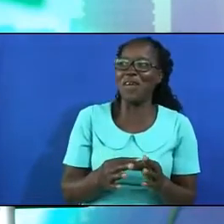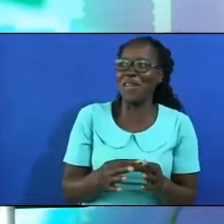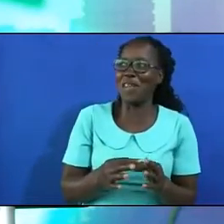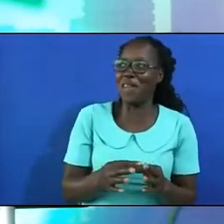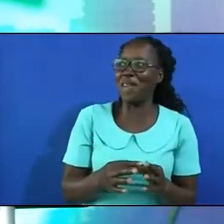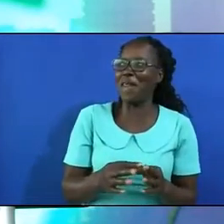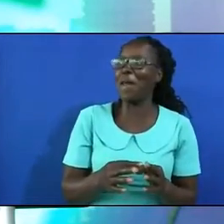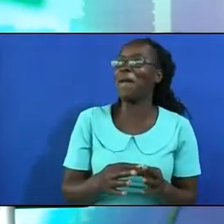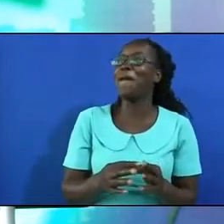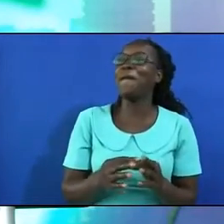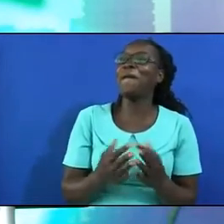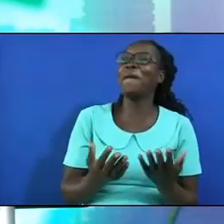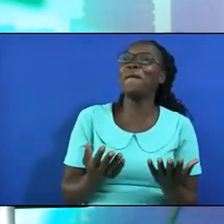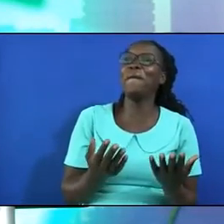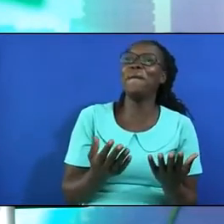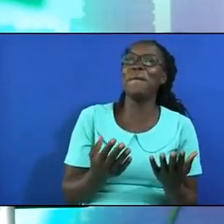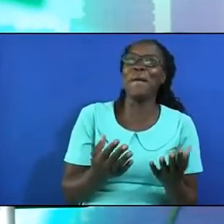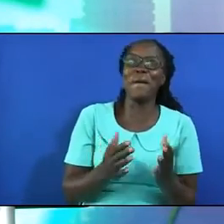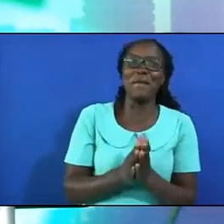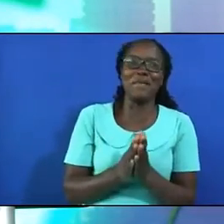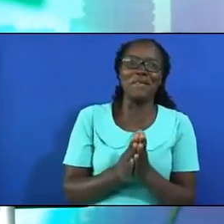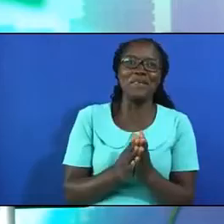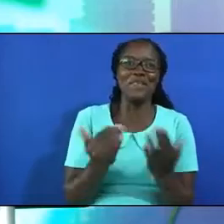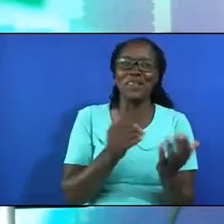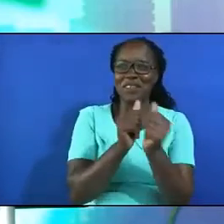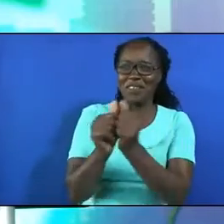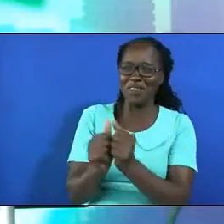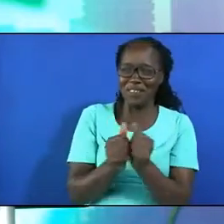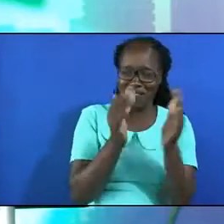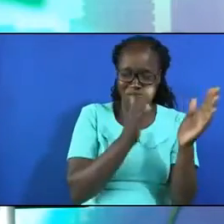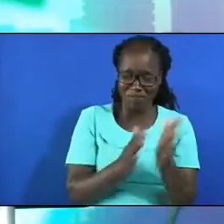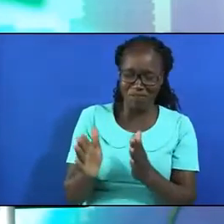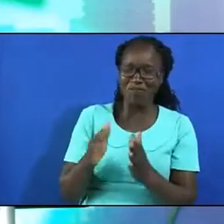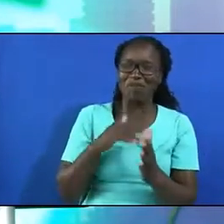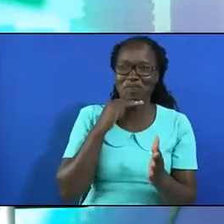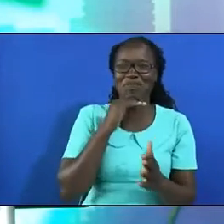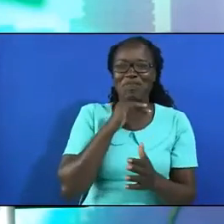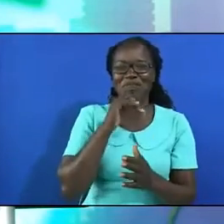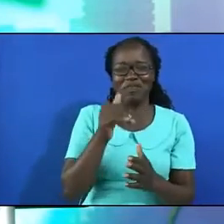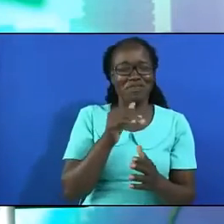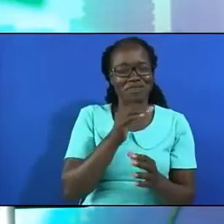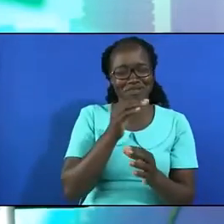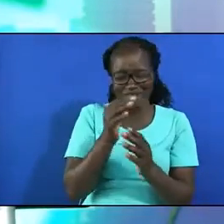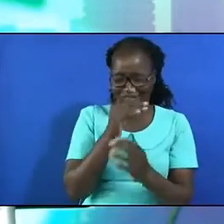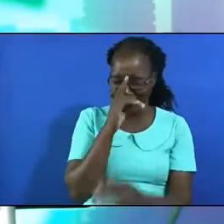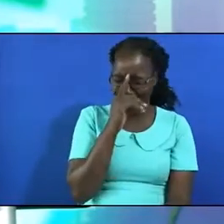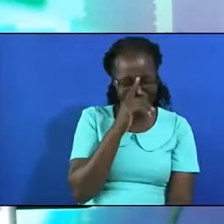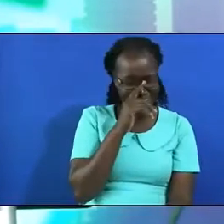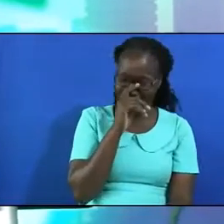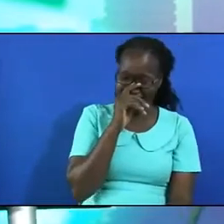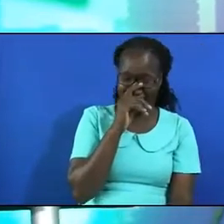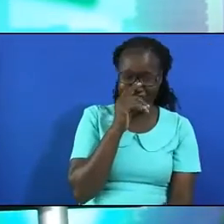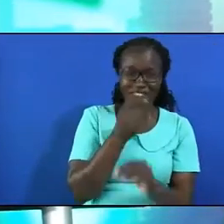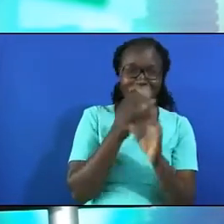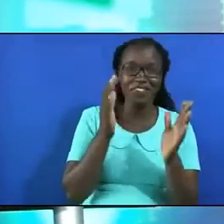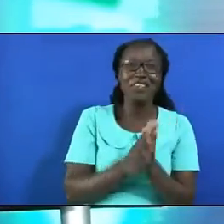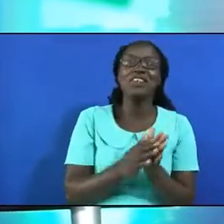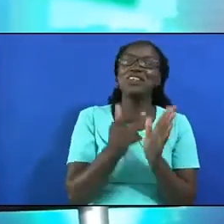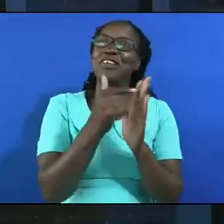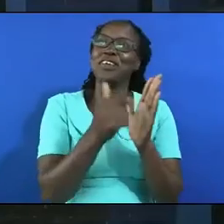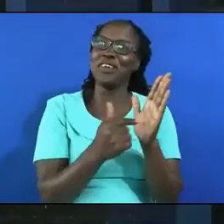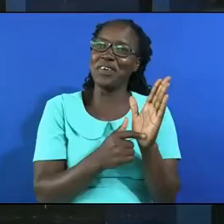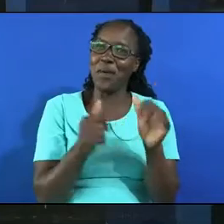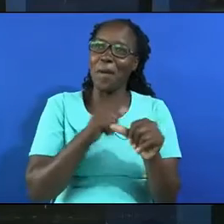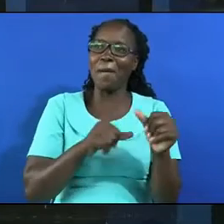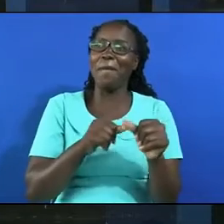Are we together, those of you who are planning to die in marriage? That is not martyrdom. You will not be listed among